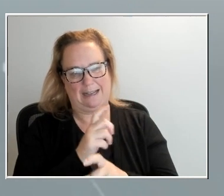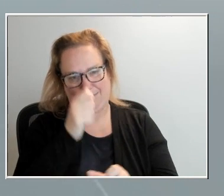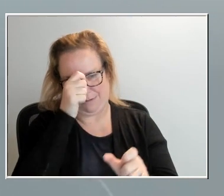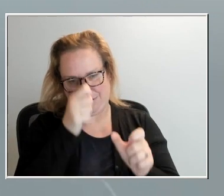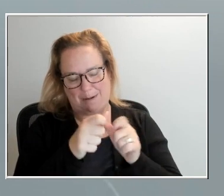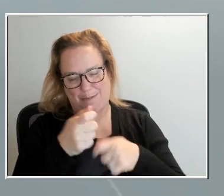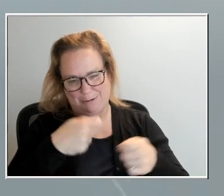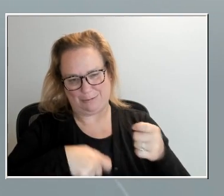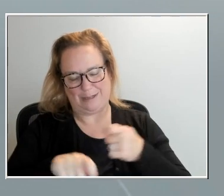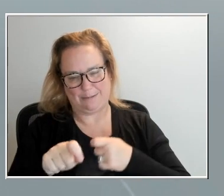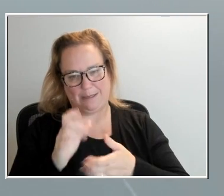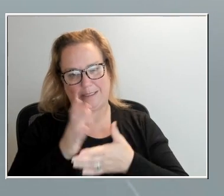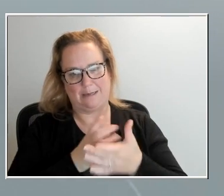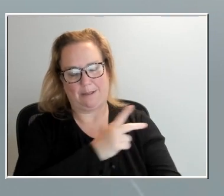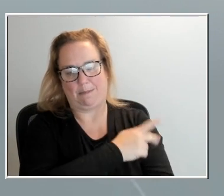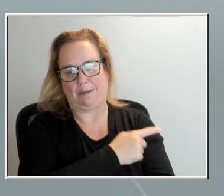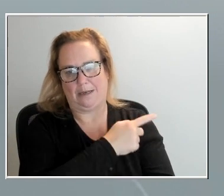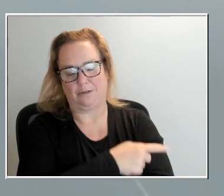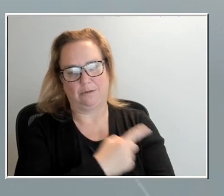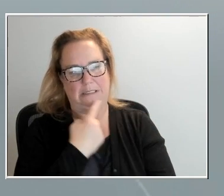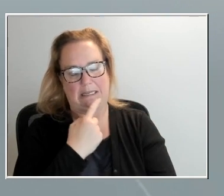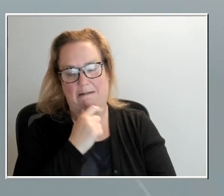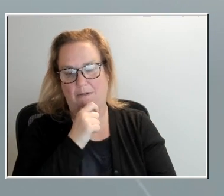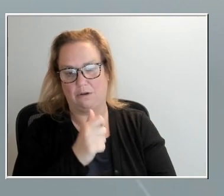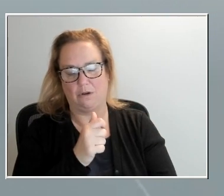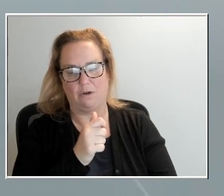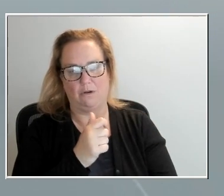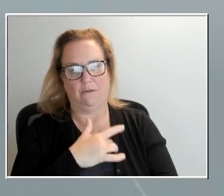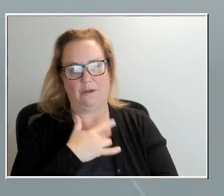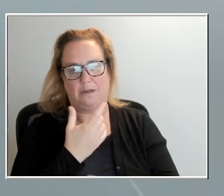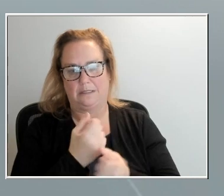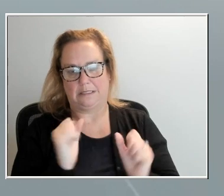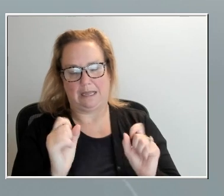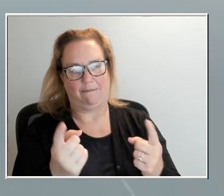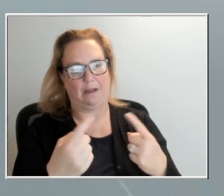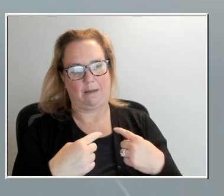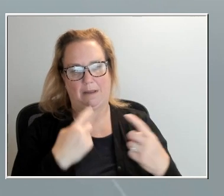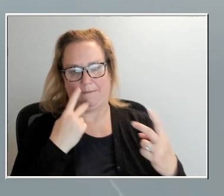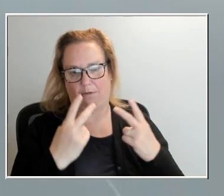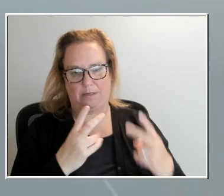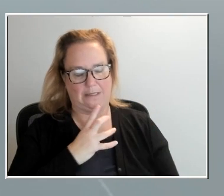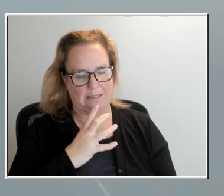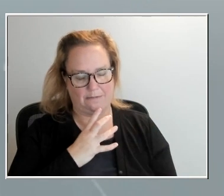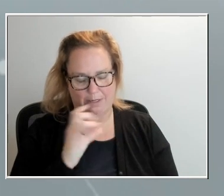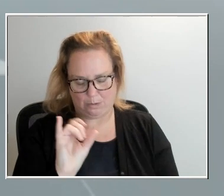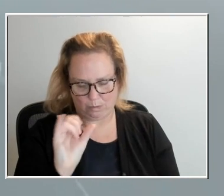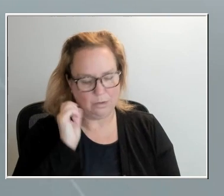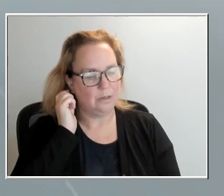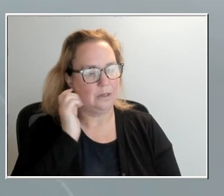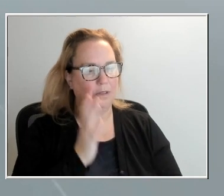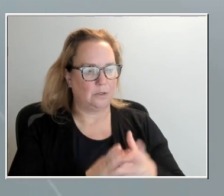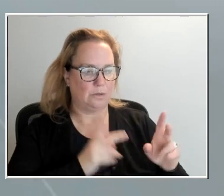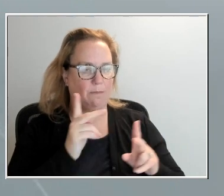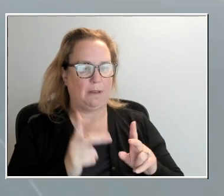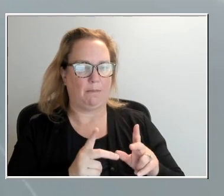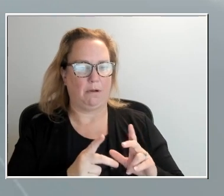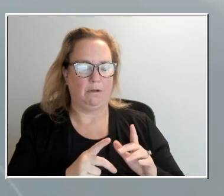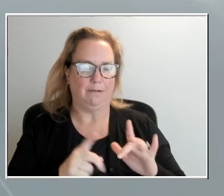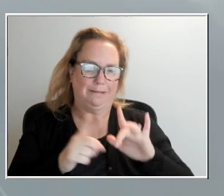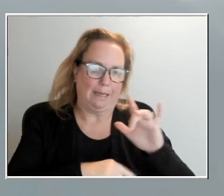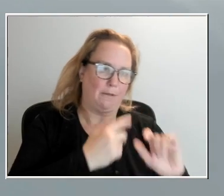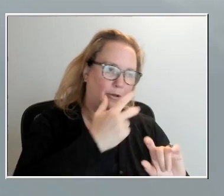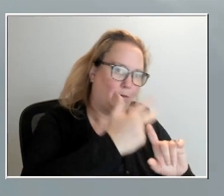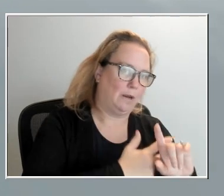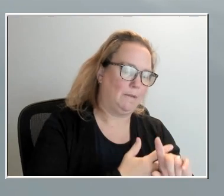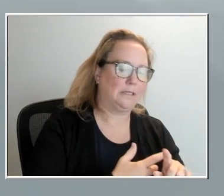some of the patients, we just told them, if you don't feel safe coming for a visit, that's okay. So some people missed the 3-month visit, some people missed the